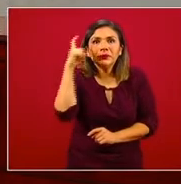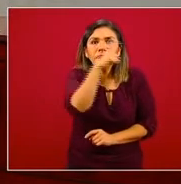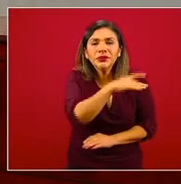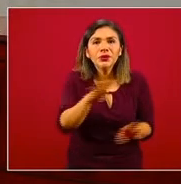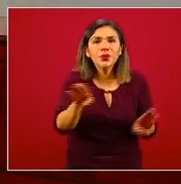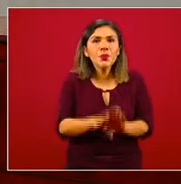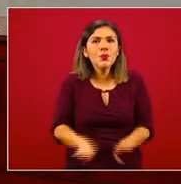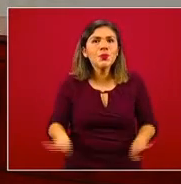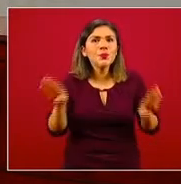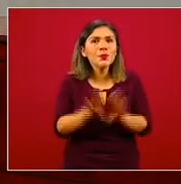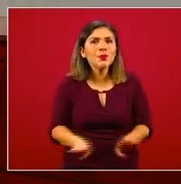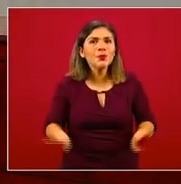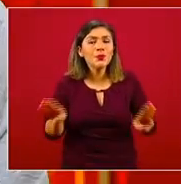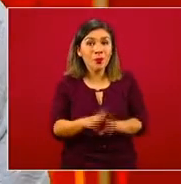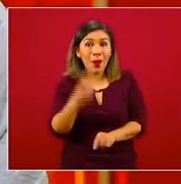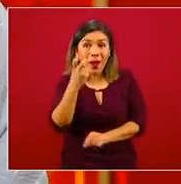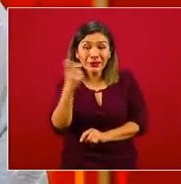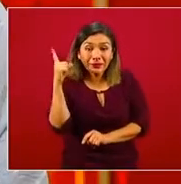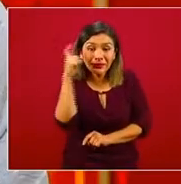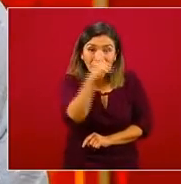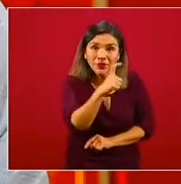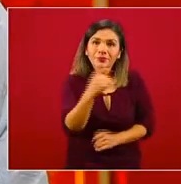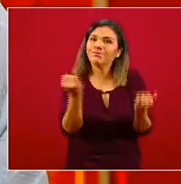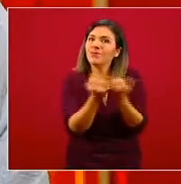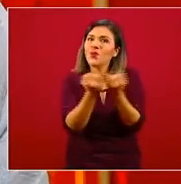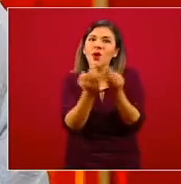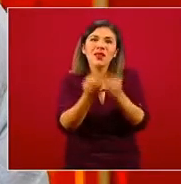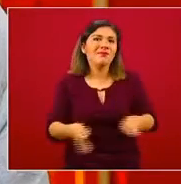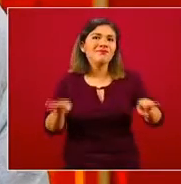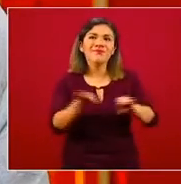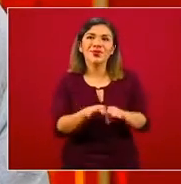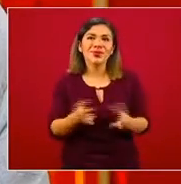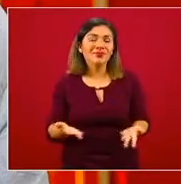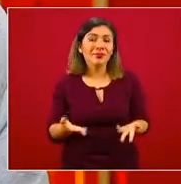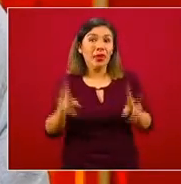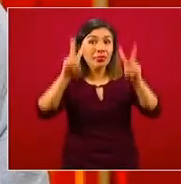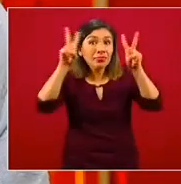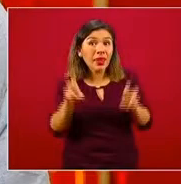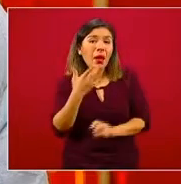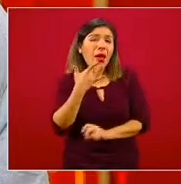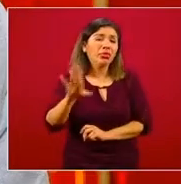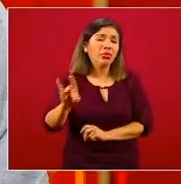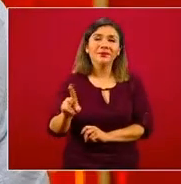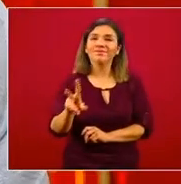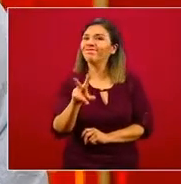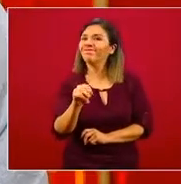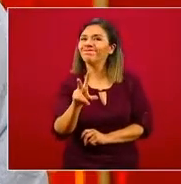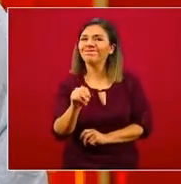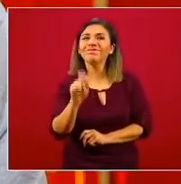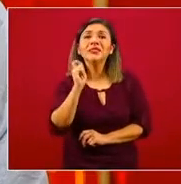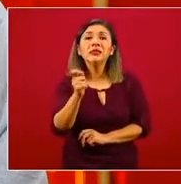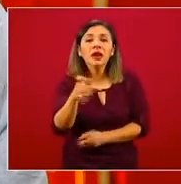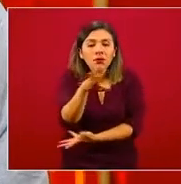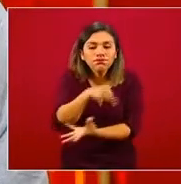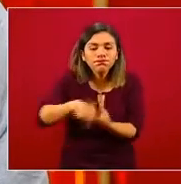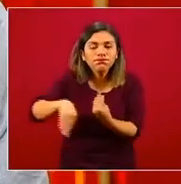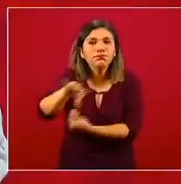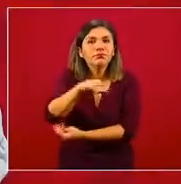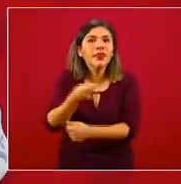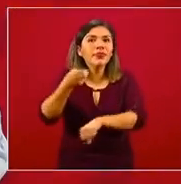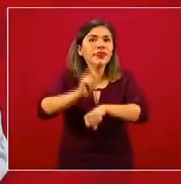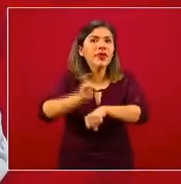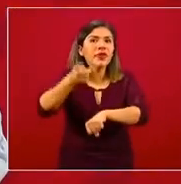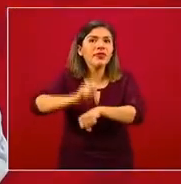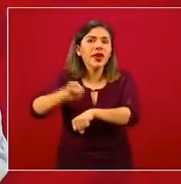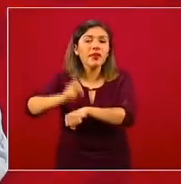number of clients, then the economic struggles start, and they are really pressing. It's